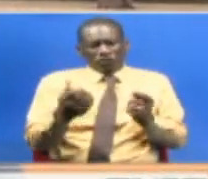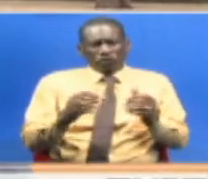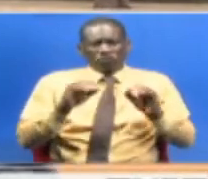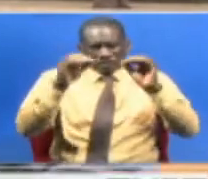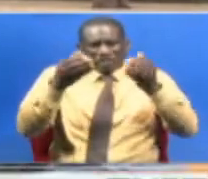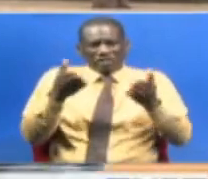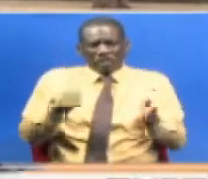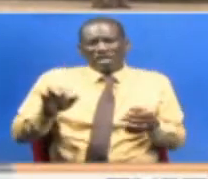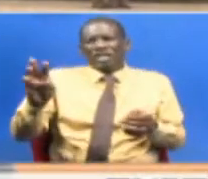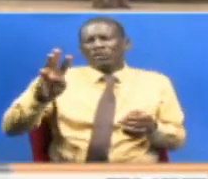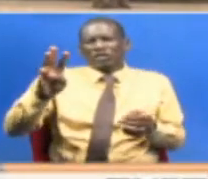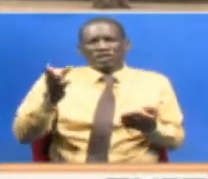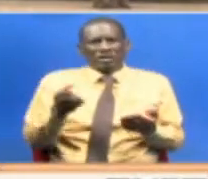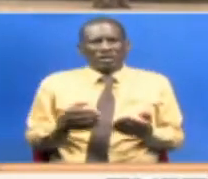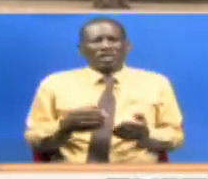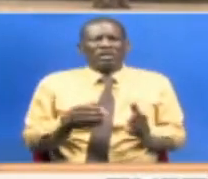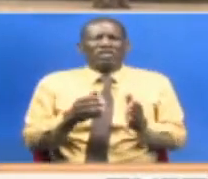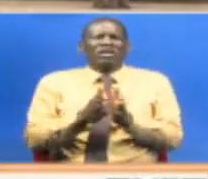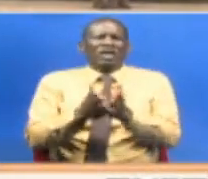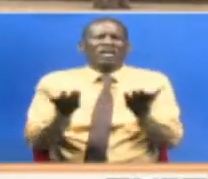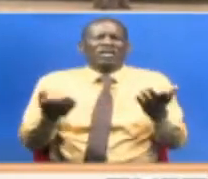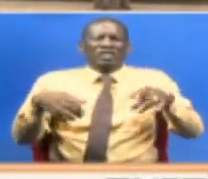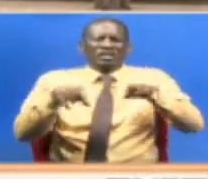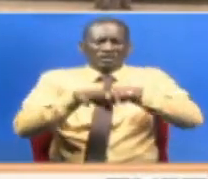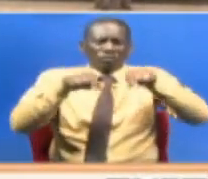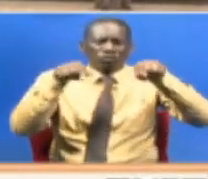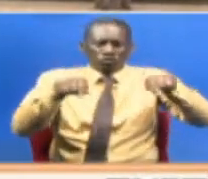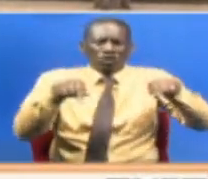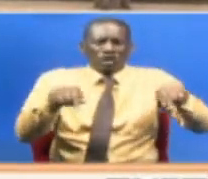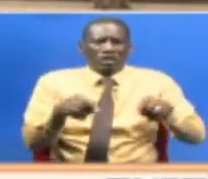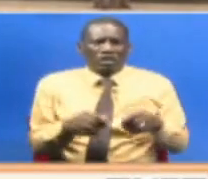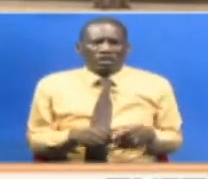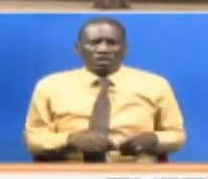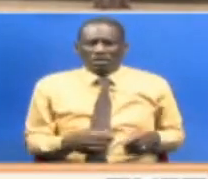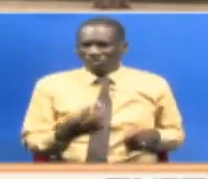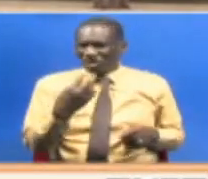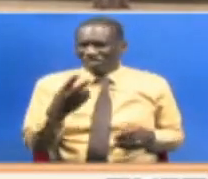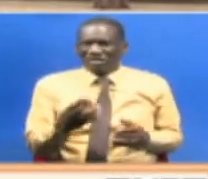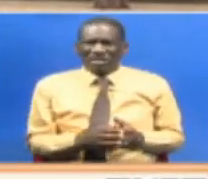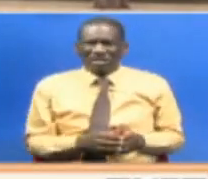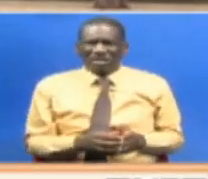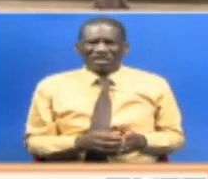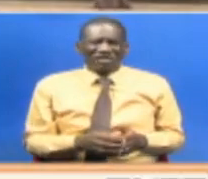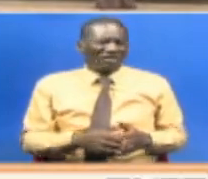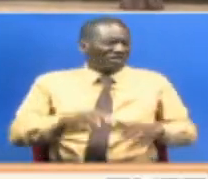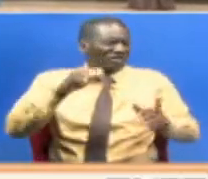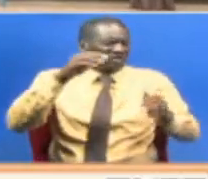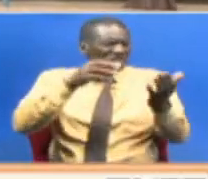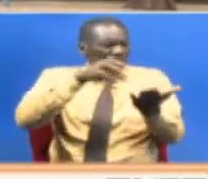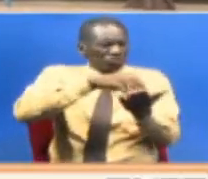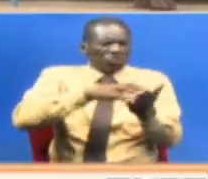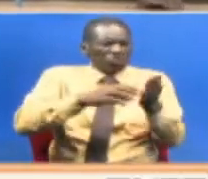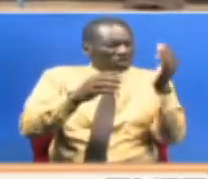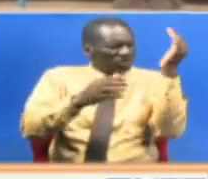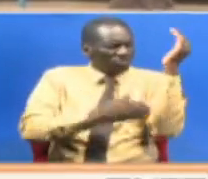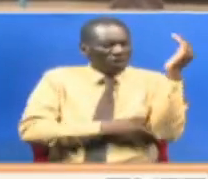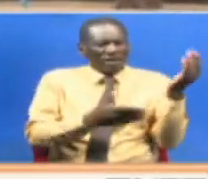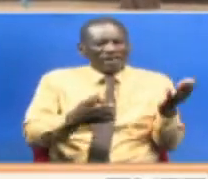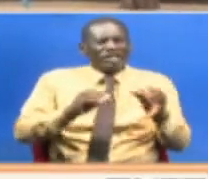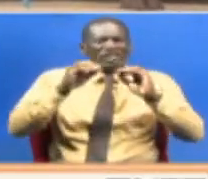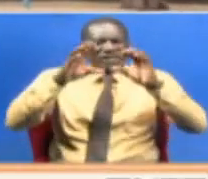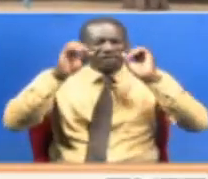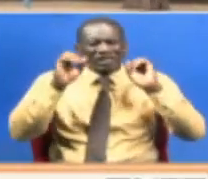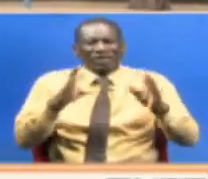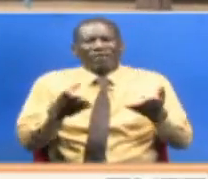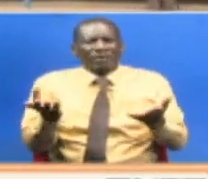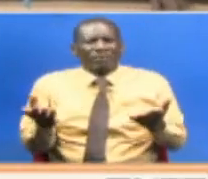kwetu, na hata leo naona it is very pathetic, very very deplorable, that